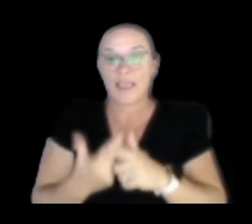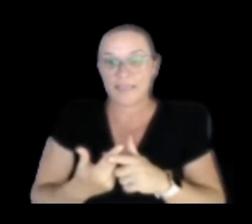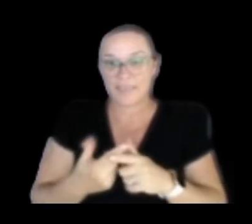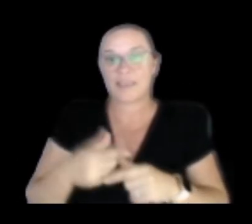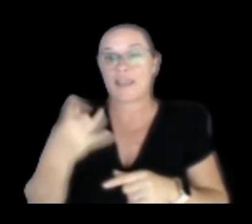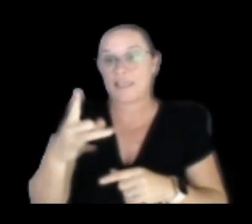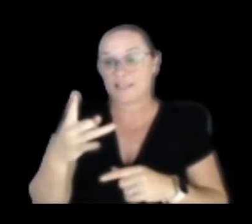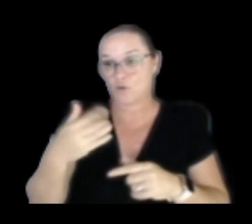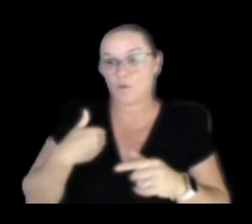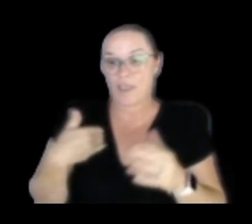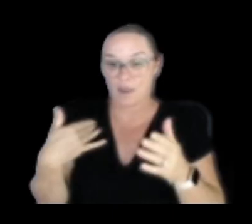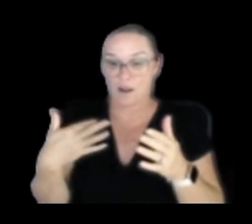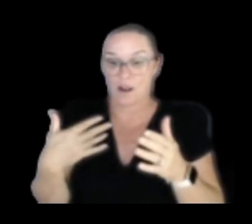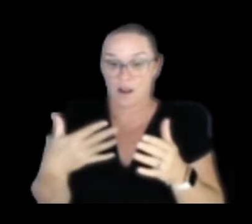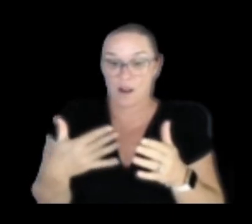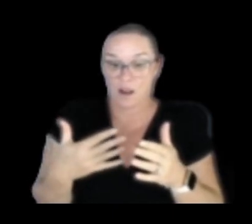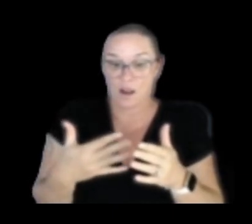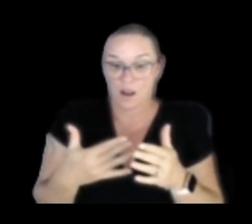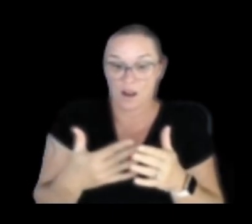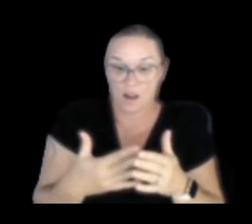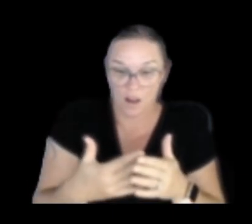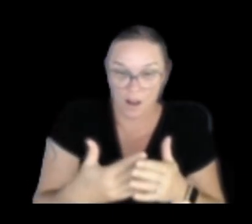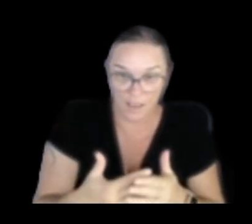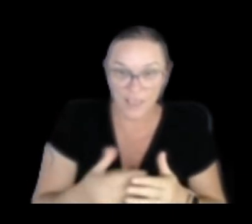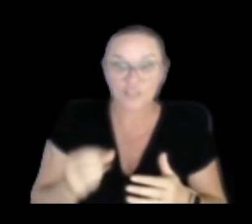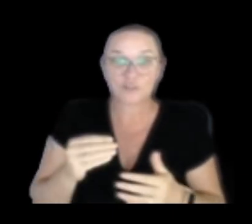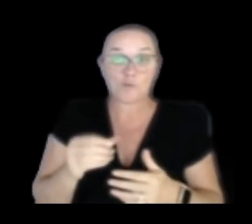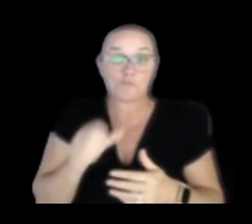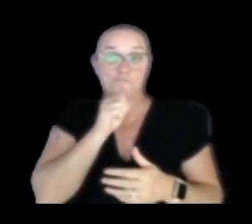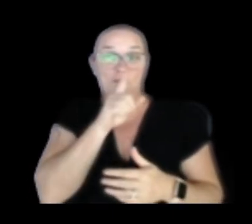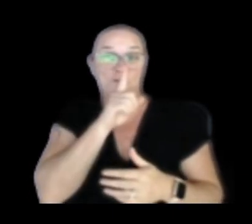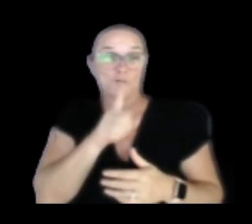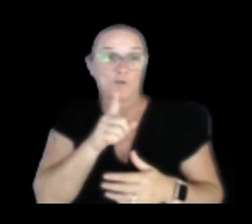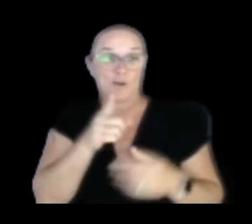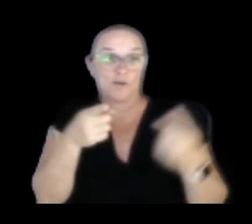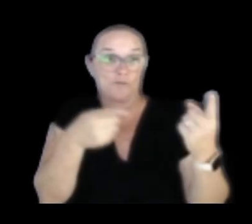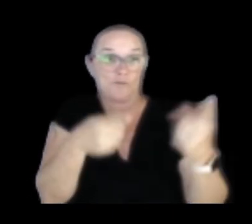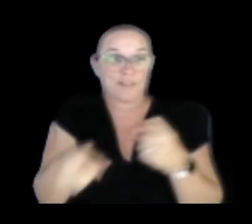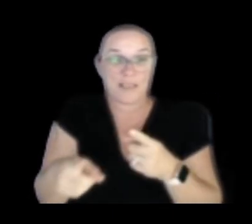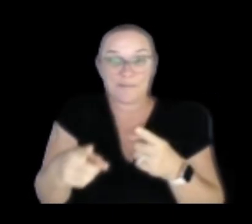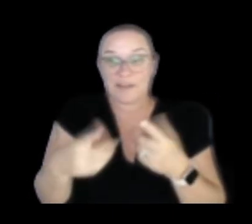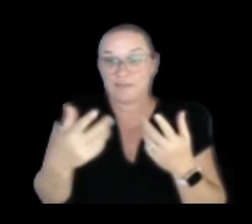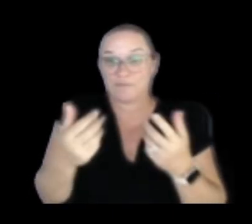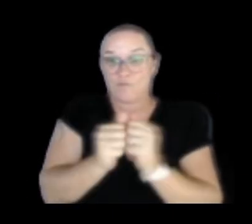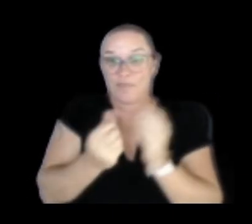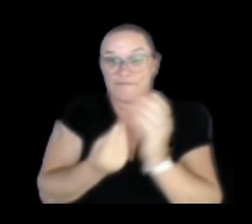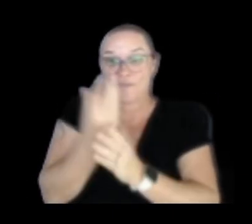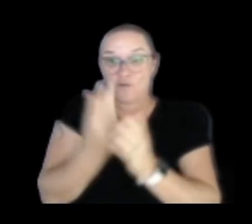buildup. And so it's unclear now whether we'll have, how long we'll have this cyclic fountaining